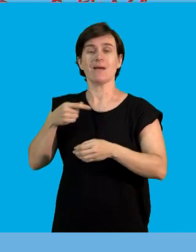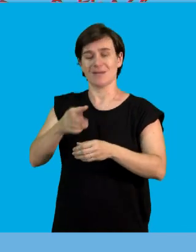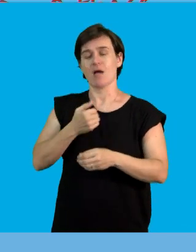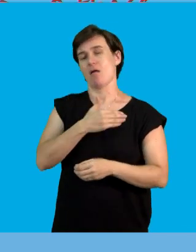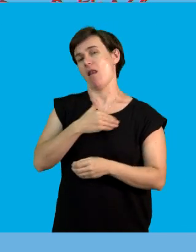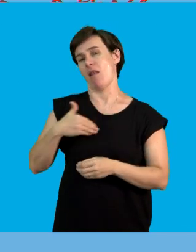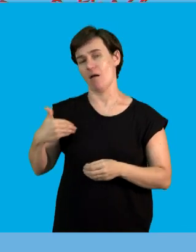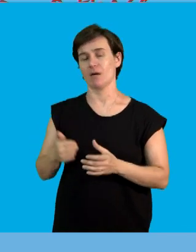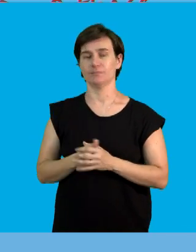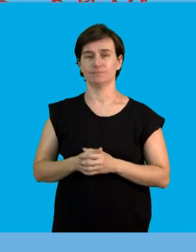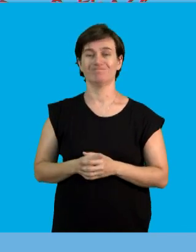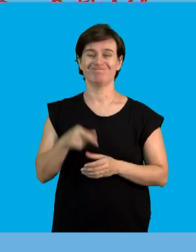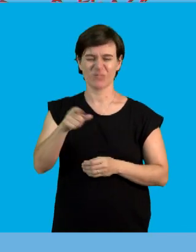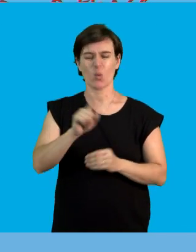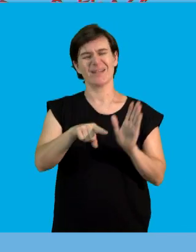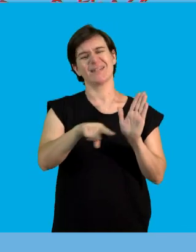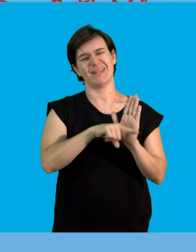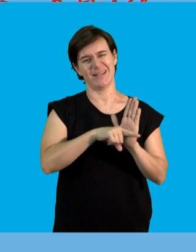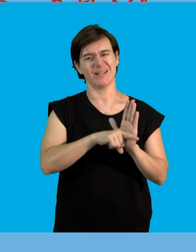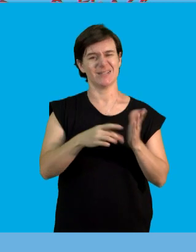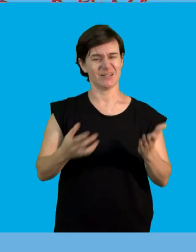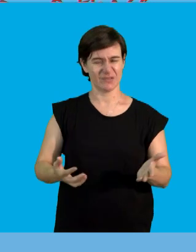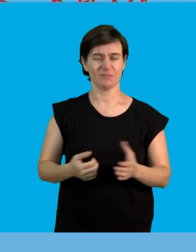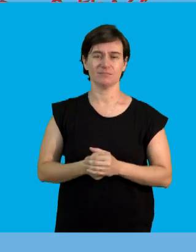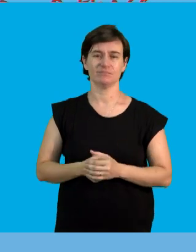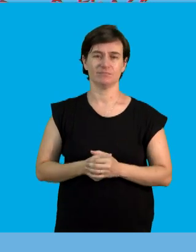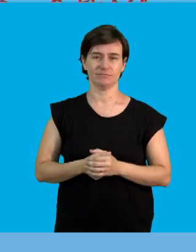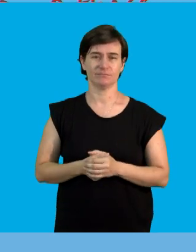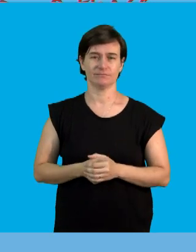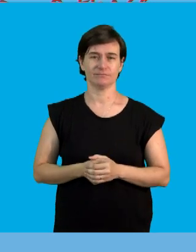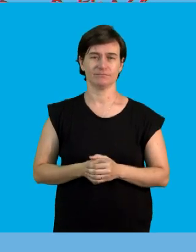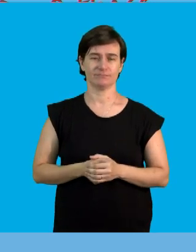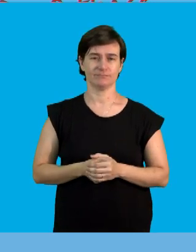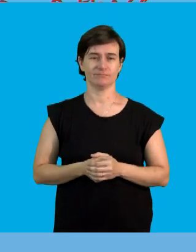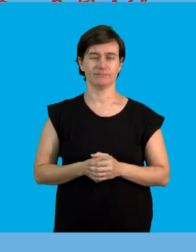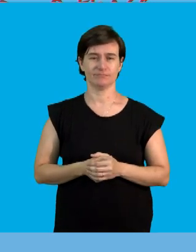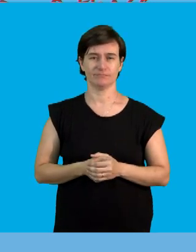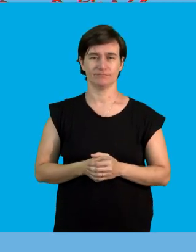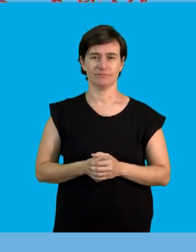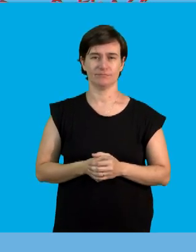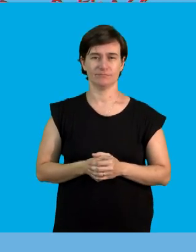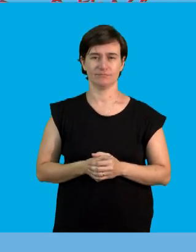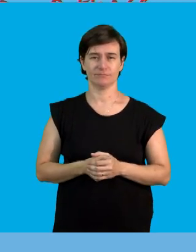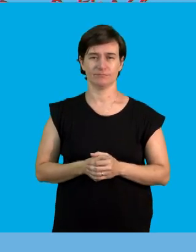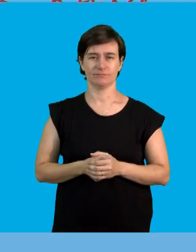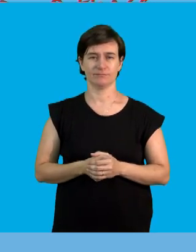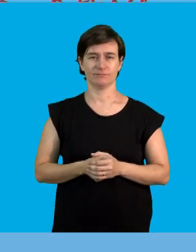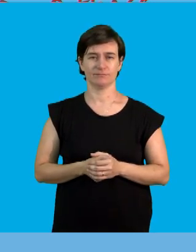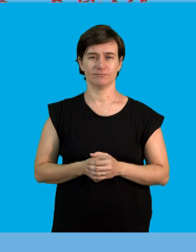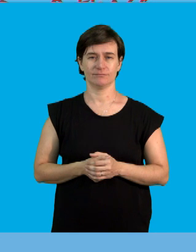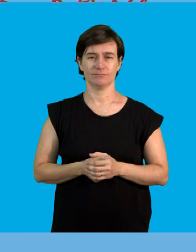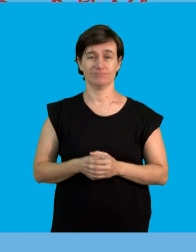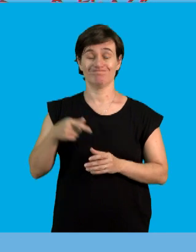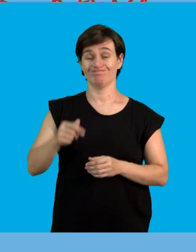charged because they were connected in parallel. So that's now our disadvantage and also our advantage of connecting the